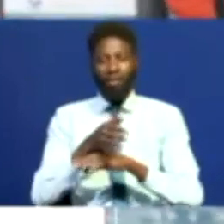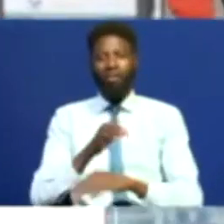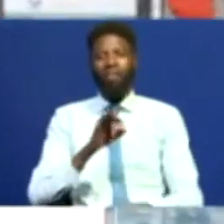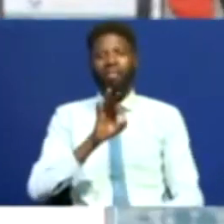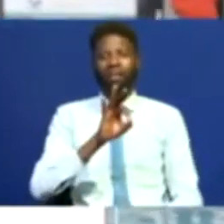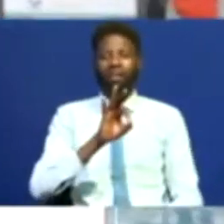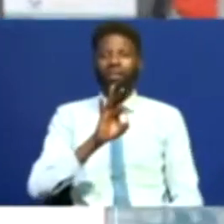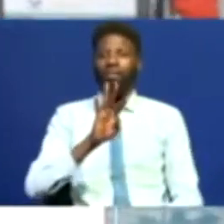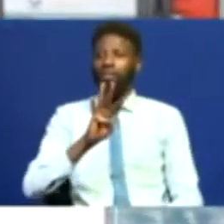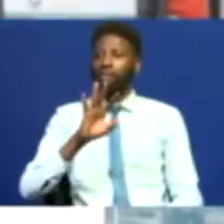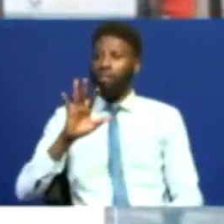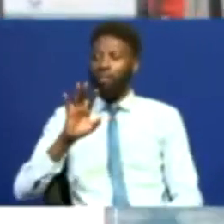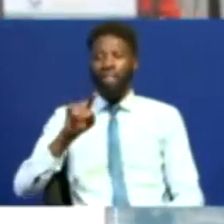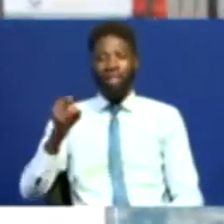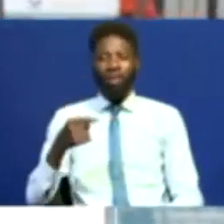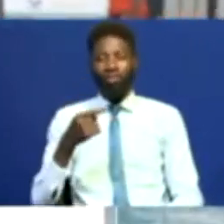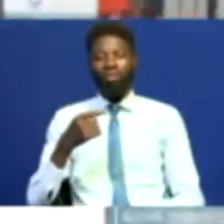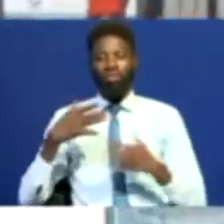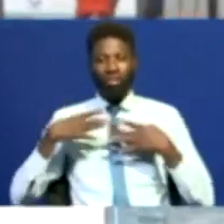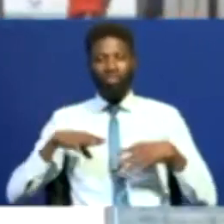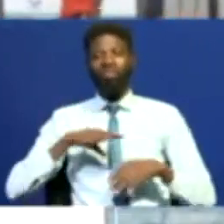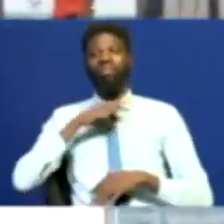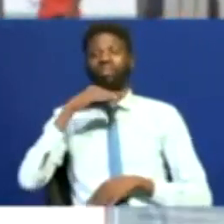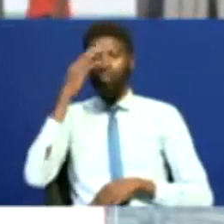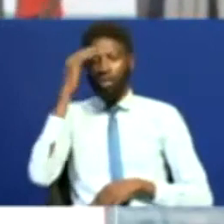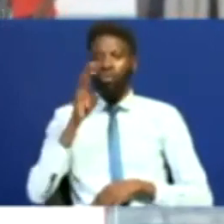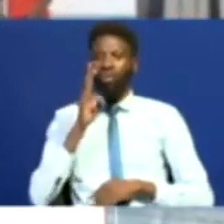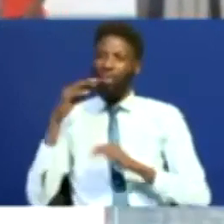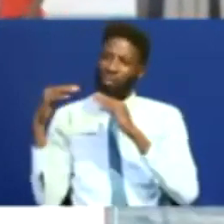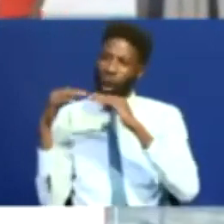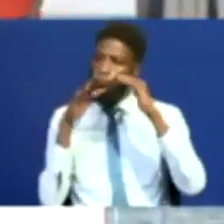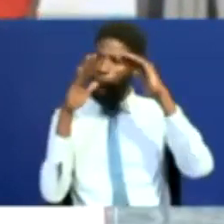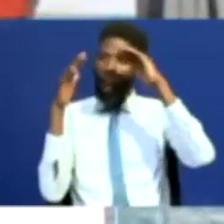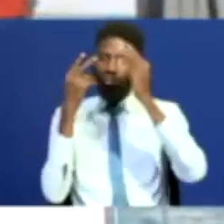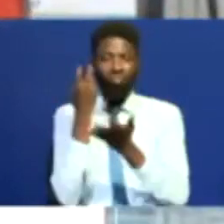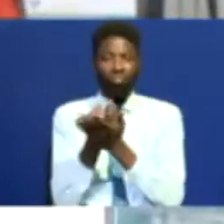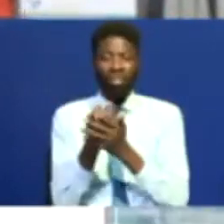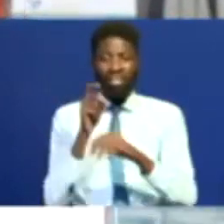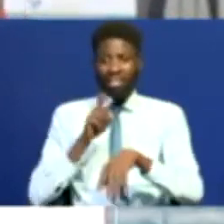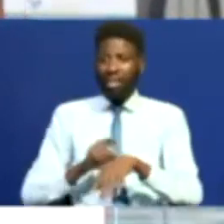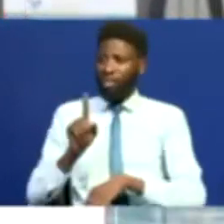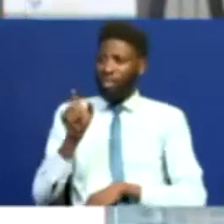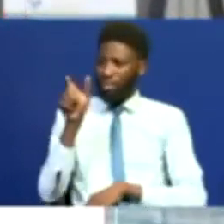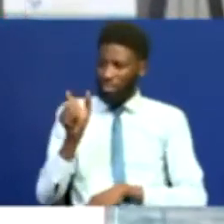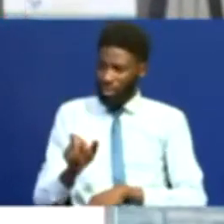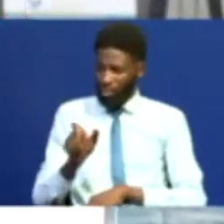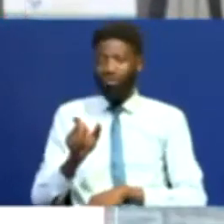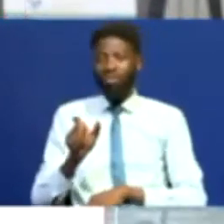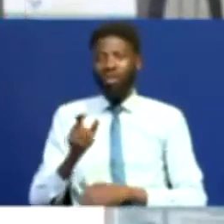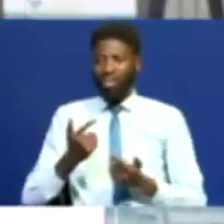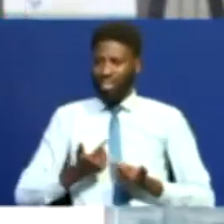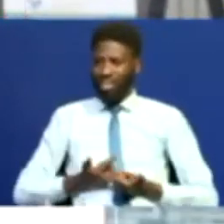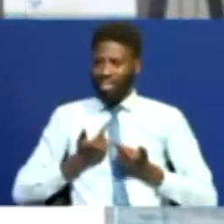345,000 lives through drowning. So when I train a single lifeguard, I feel so happy because I know